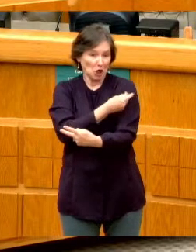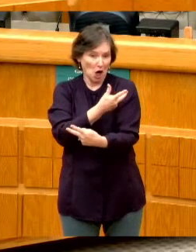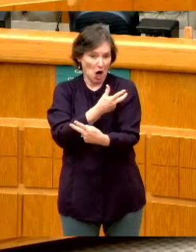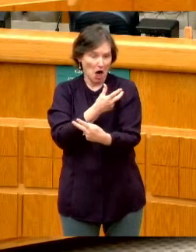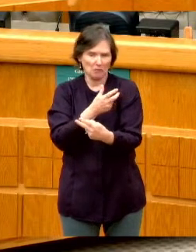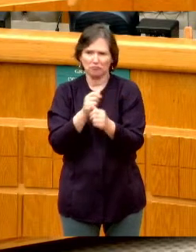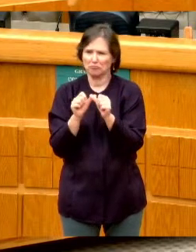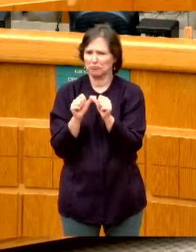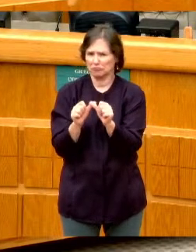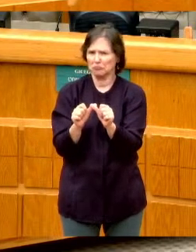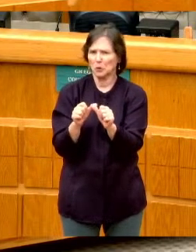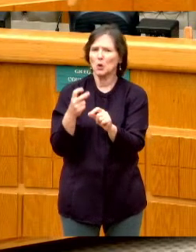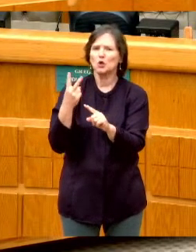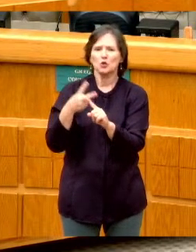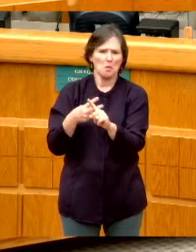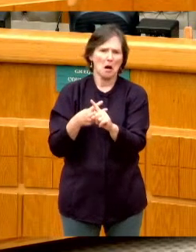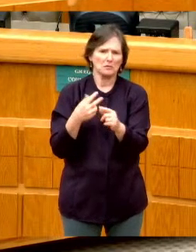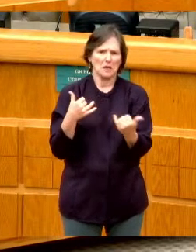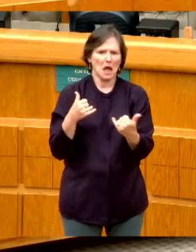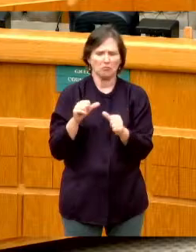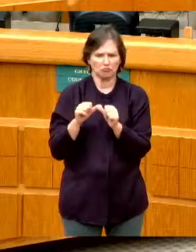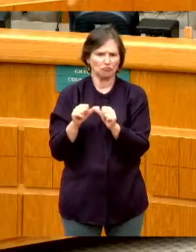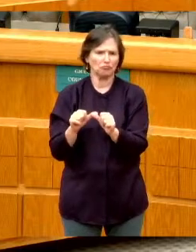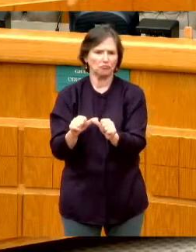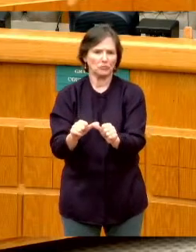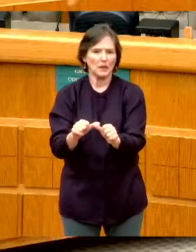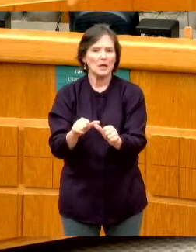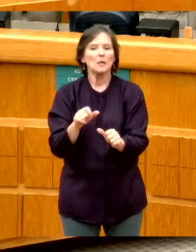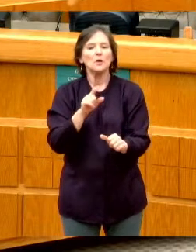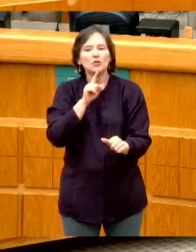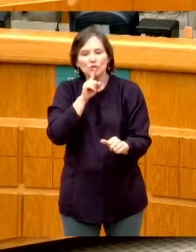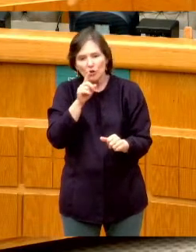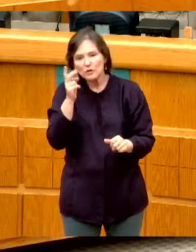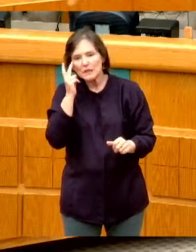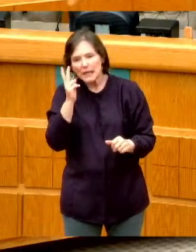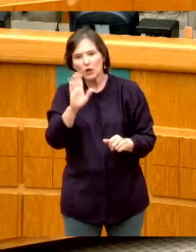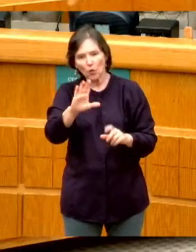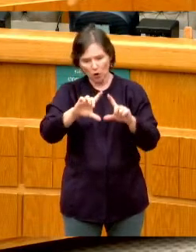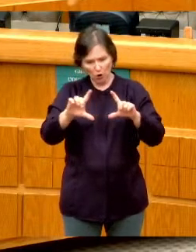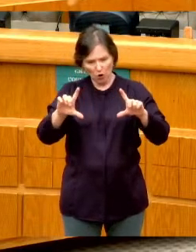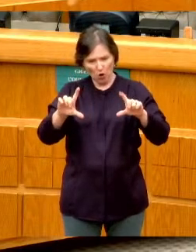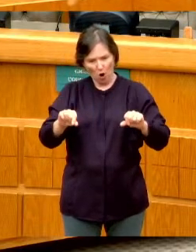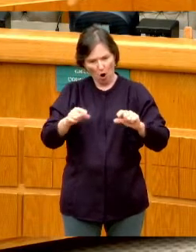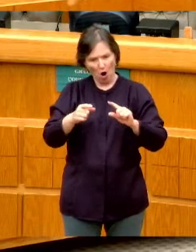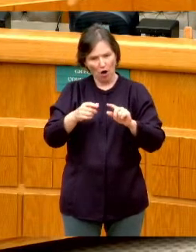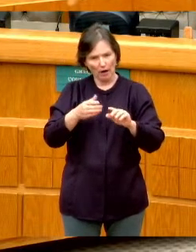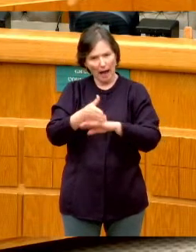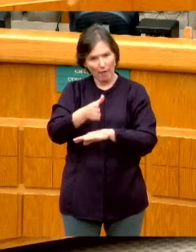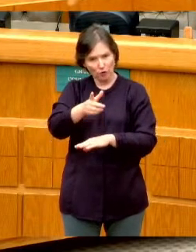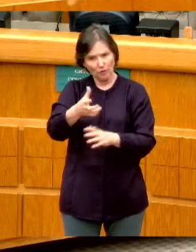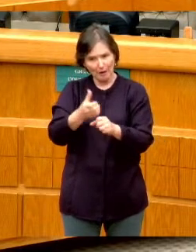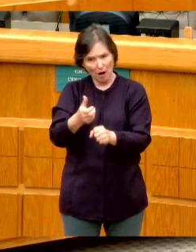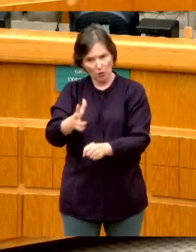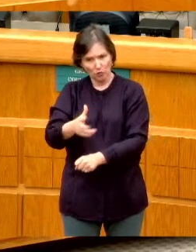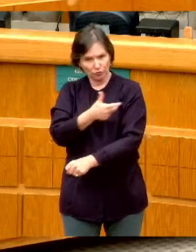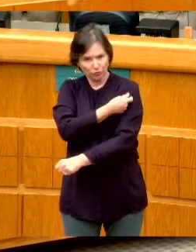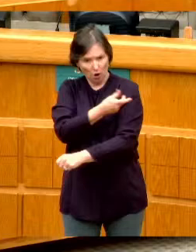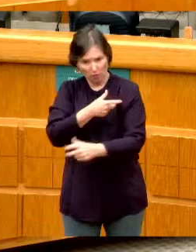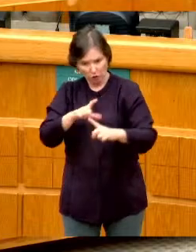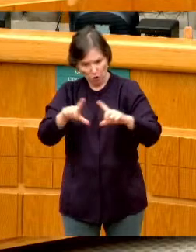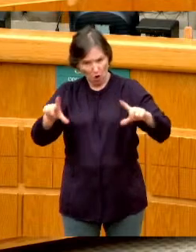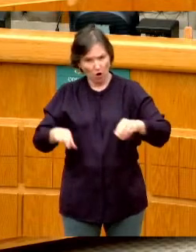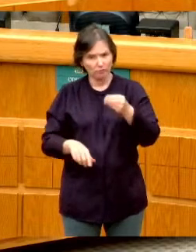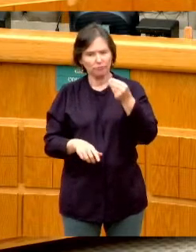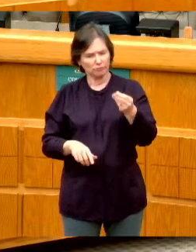date of your second dose listed on your vaccine card from the City County Health District is not an appointment date.